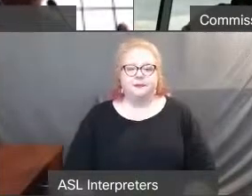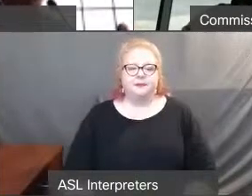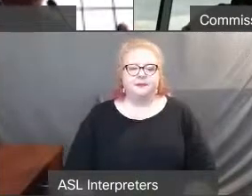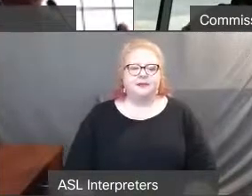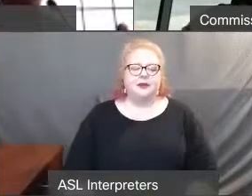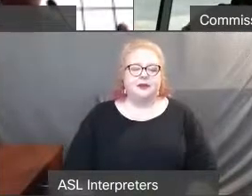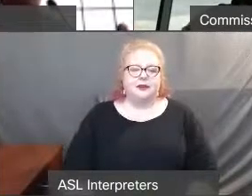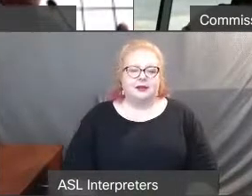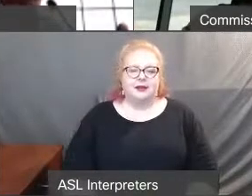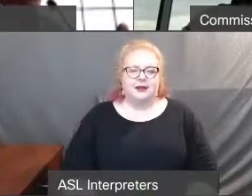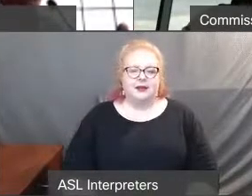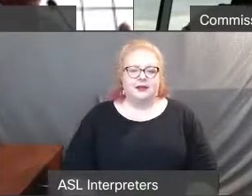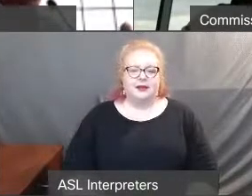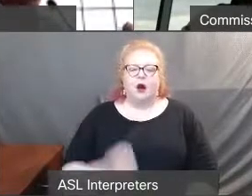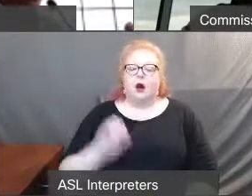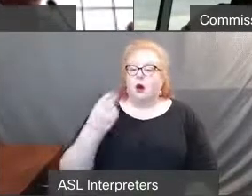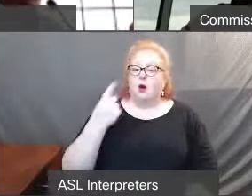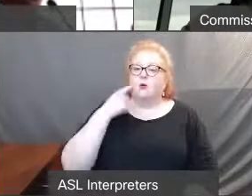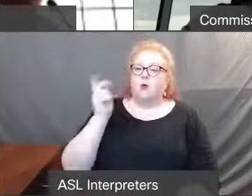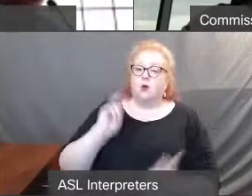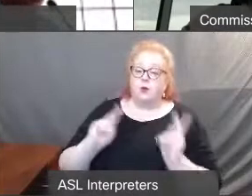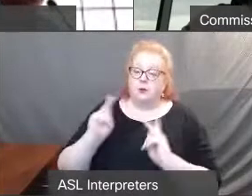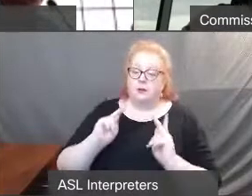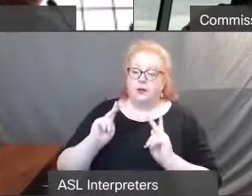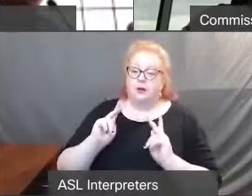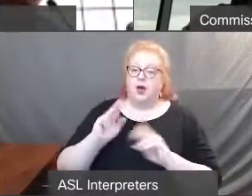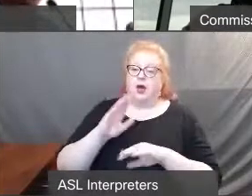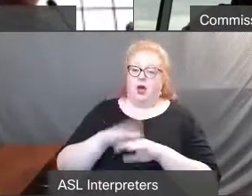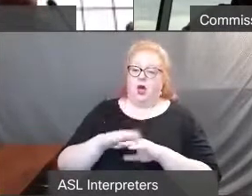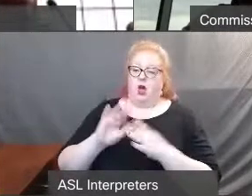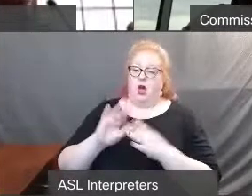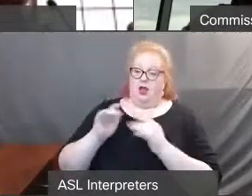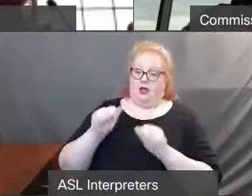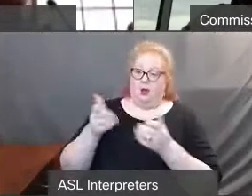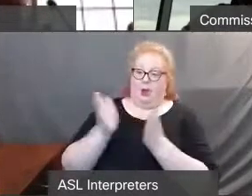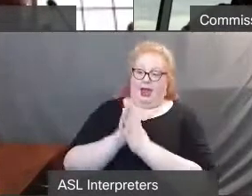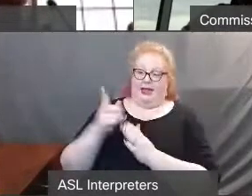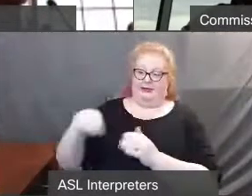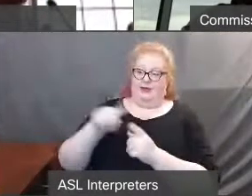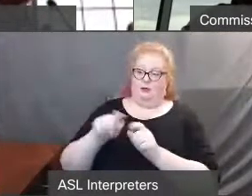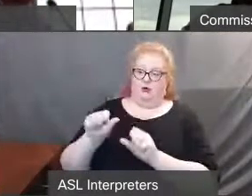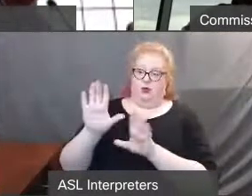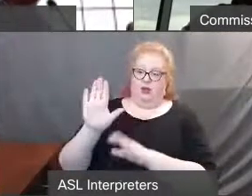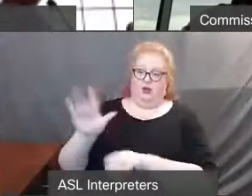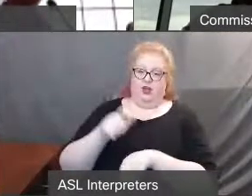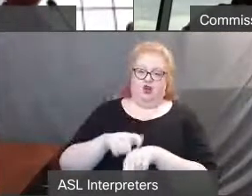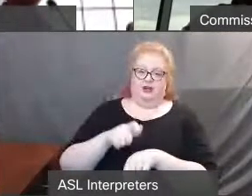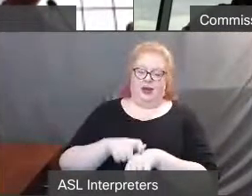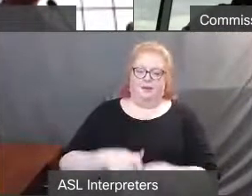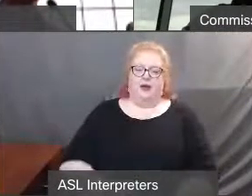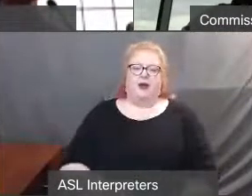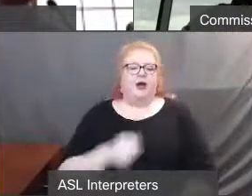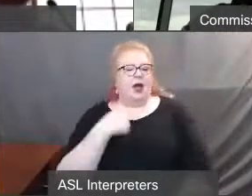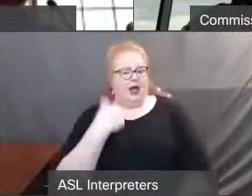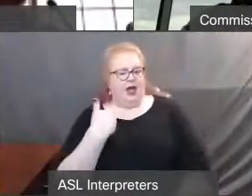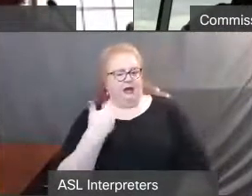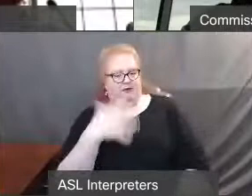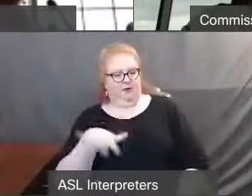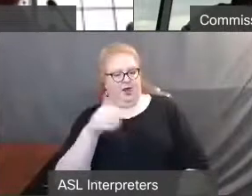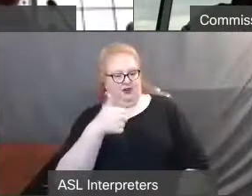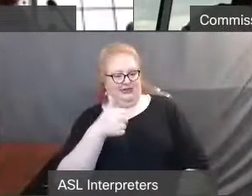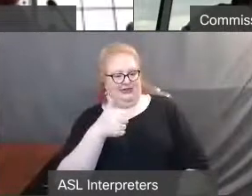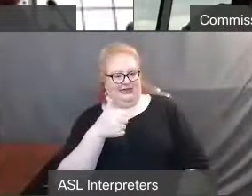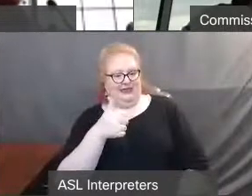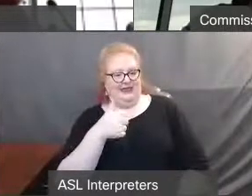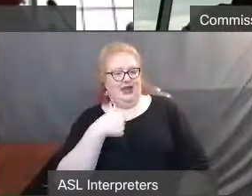Oh, well, for the folks, can we ask the folks online to yield their time? Well, I've got about 10 of them. I'm going to